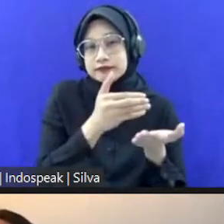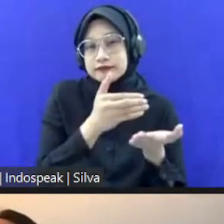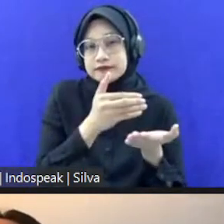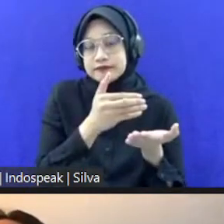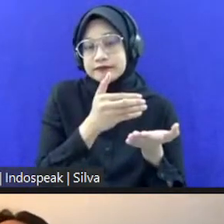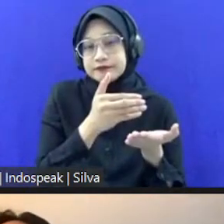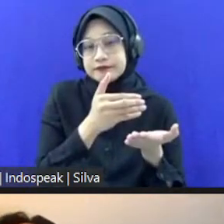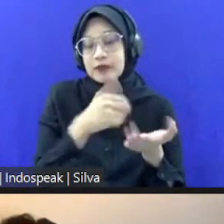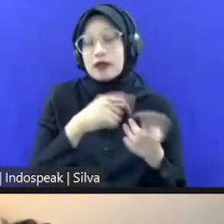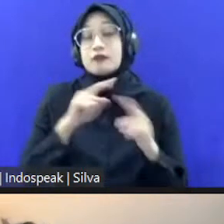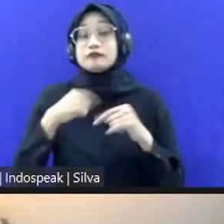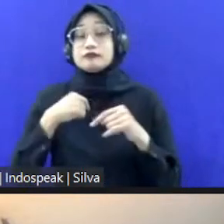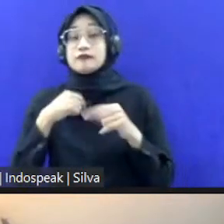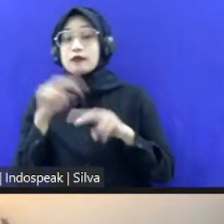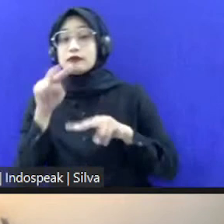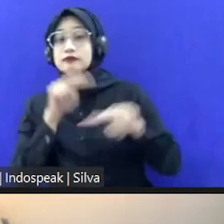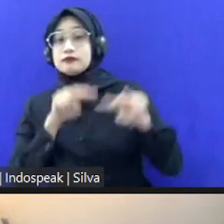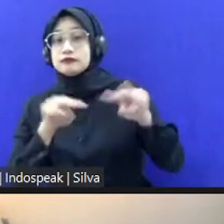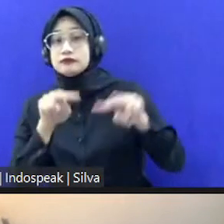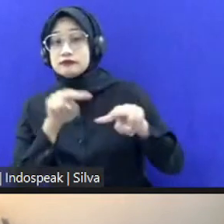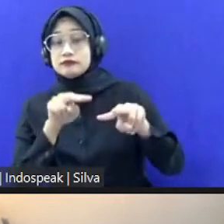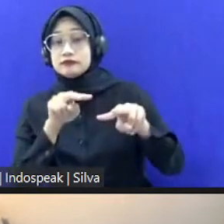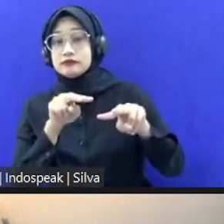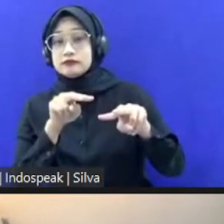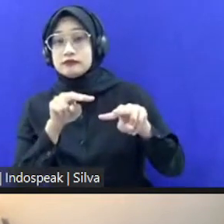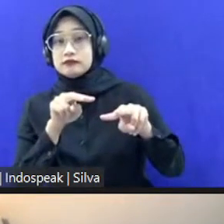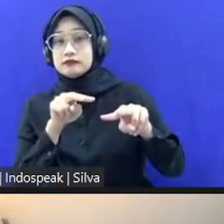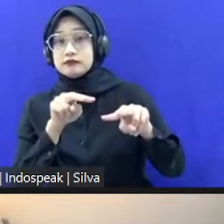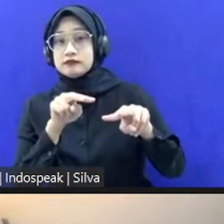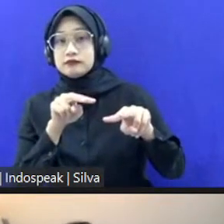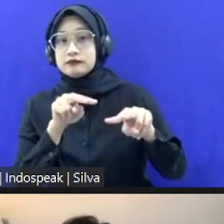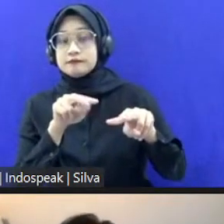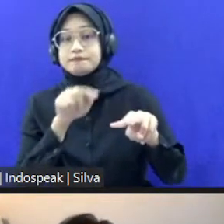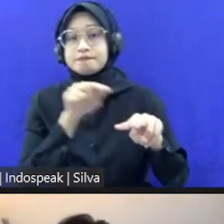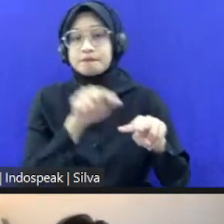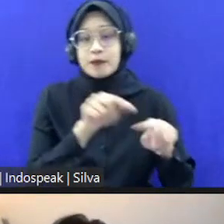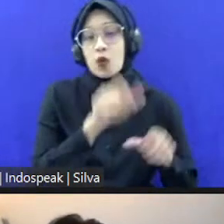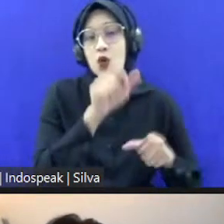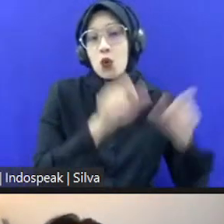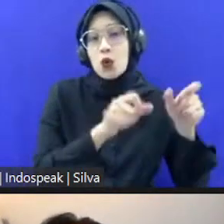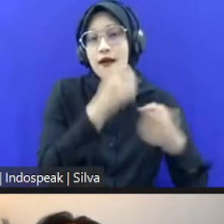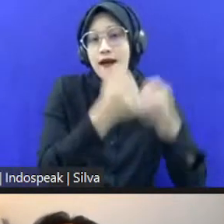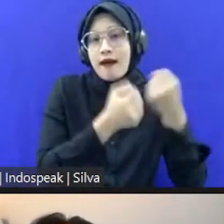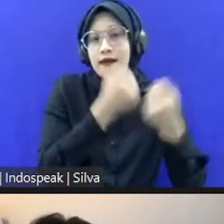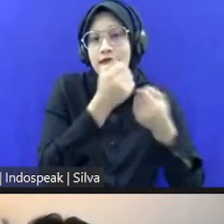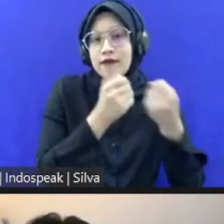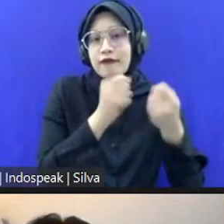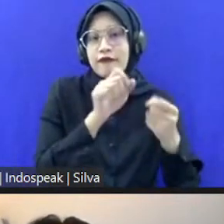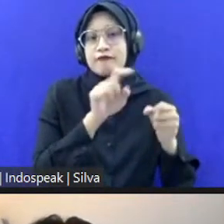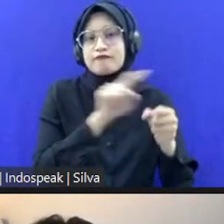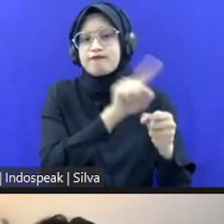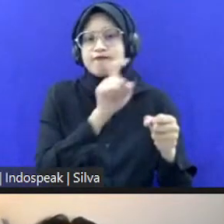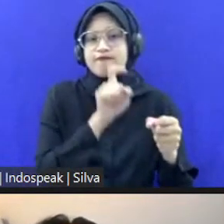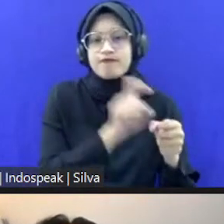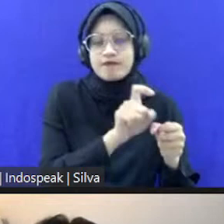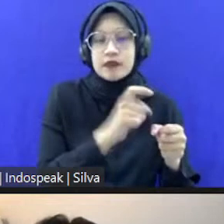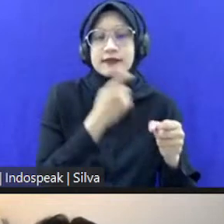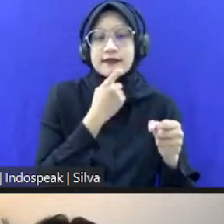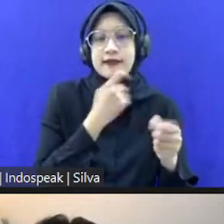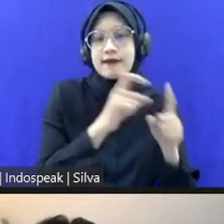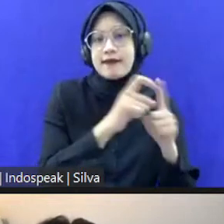have not been as active as they might have been. And in this, I would include the